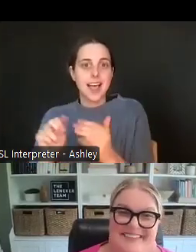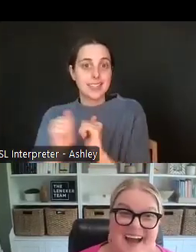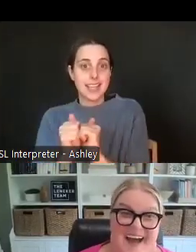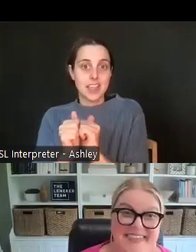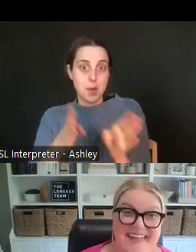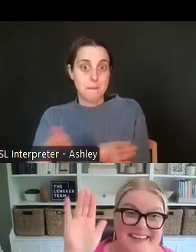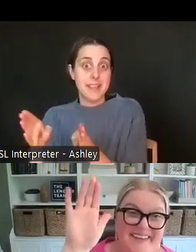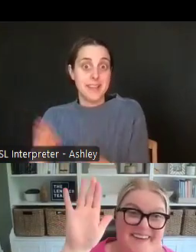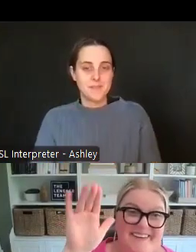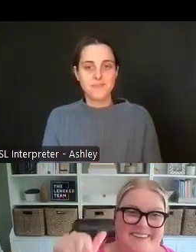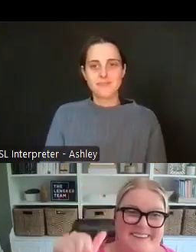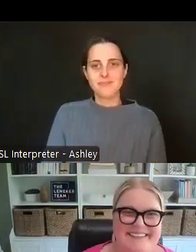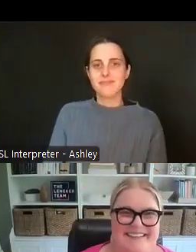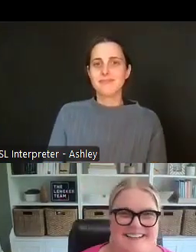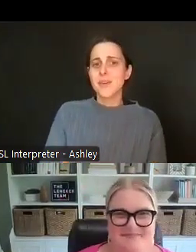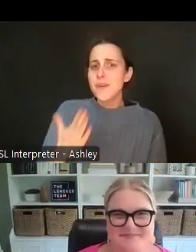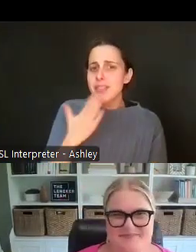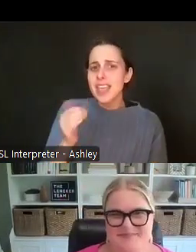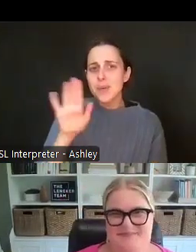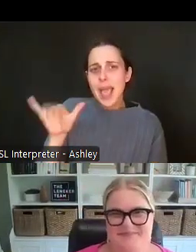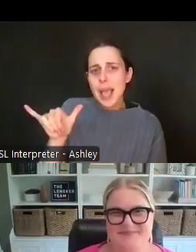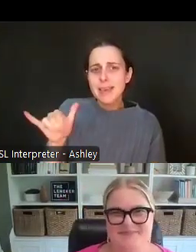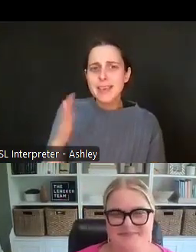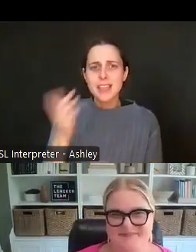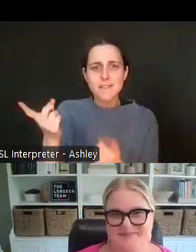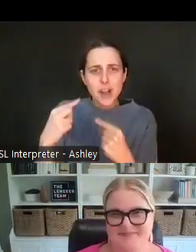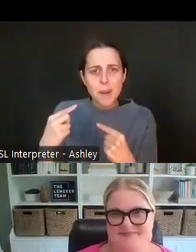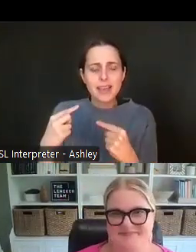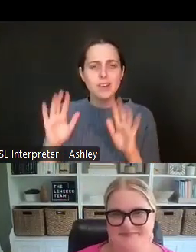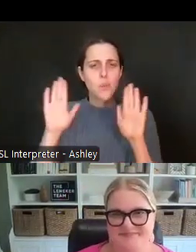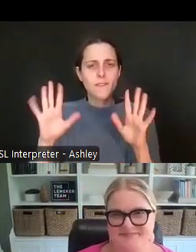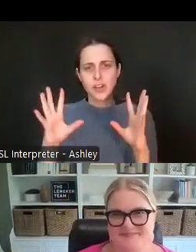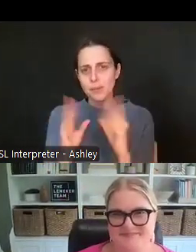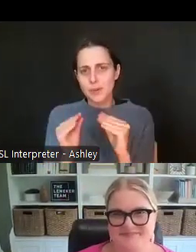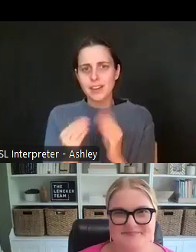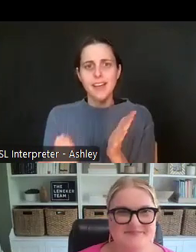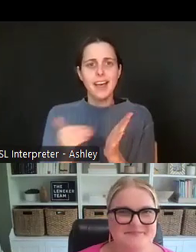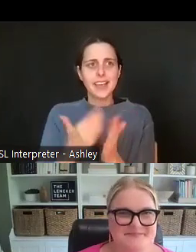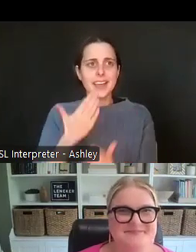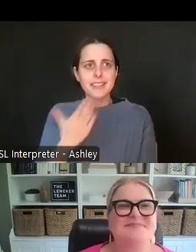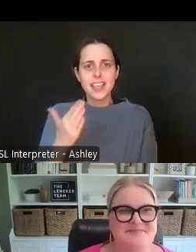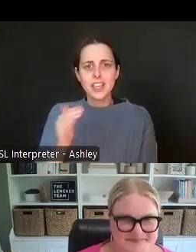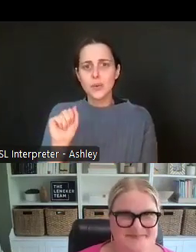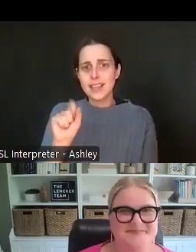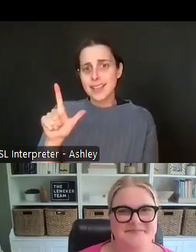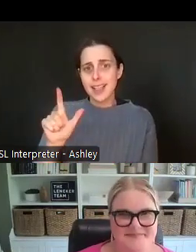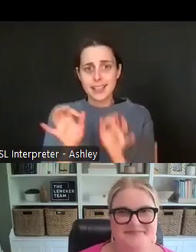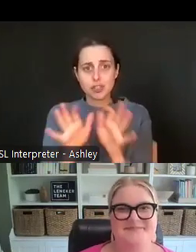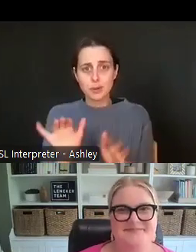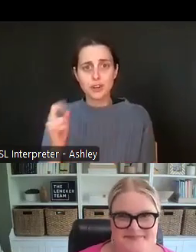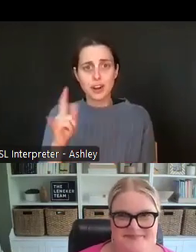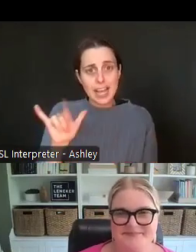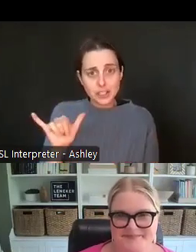you're amazing. We Thank appreciate you. you. Thanks for this wonderful session. We also want to thank our ASL interpreter, Ashley Wagner, our